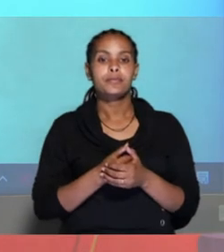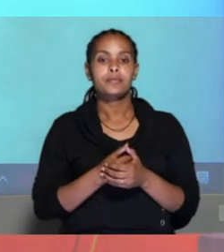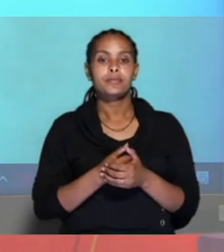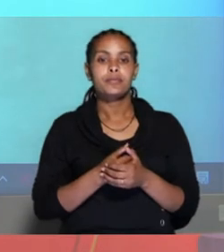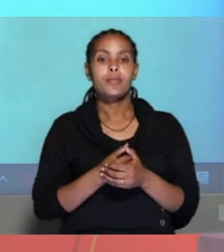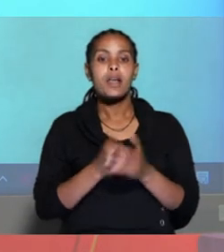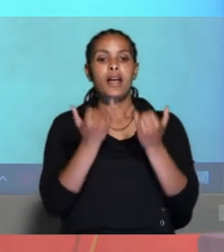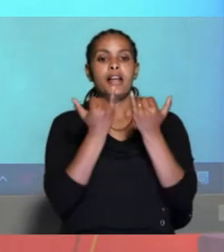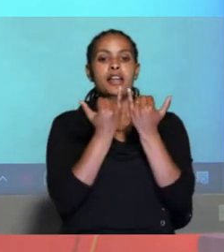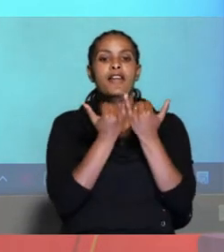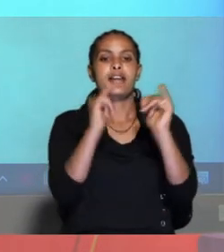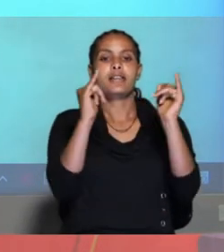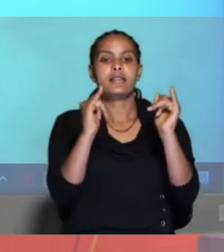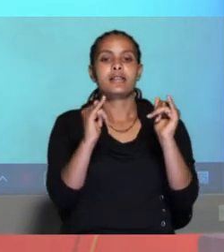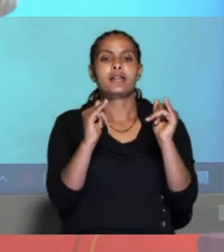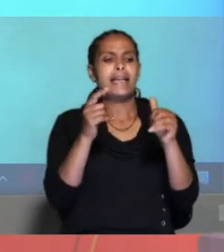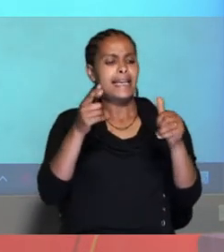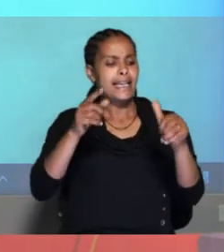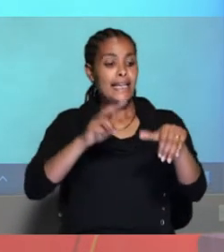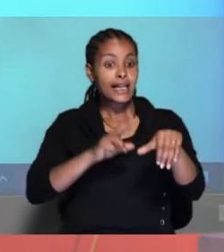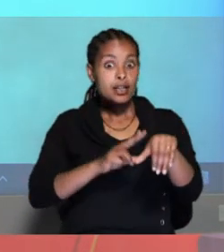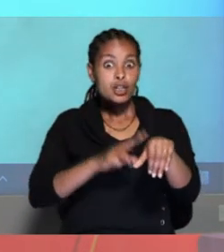amount dissociated divided by